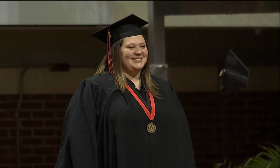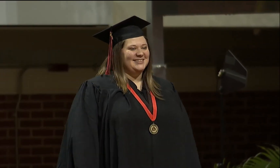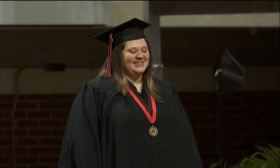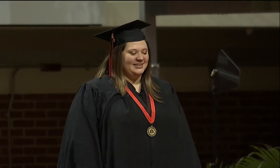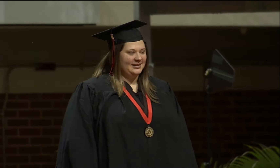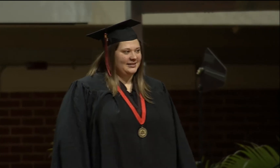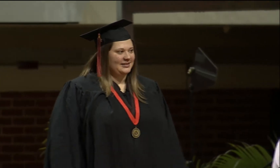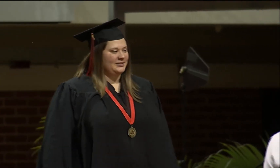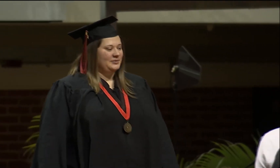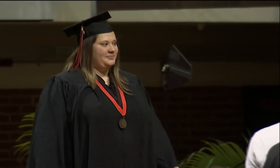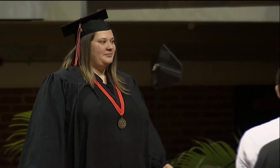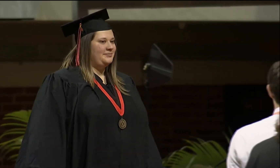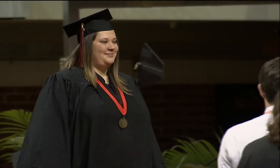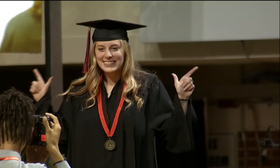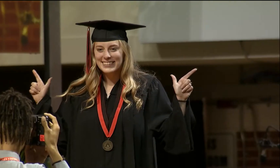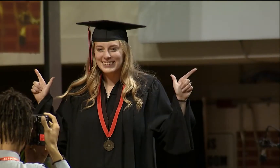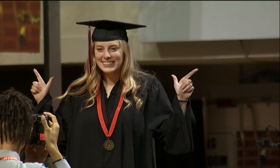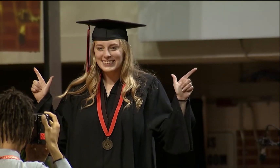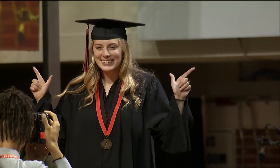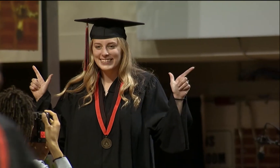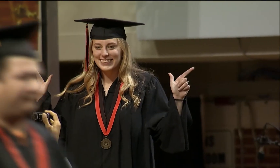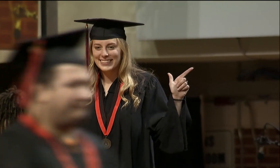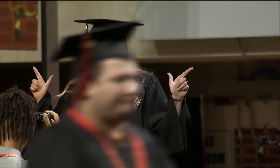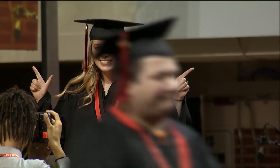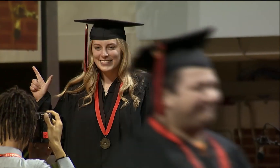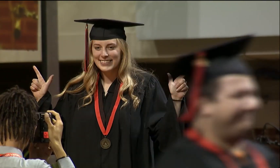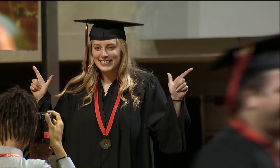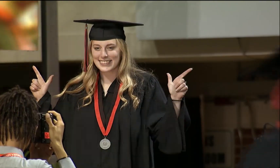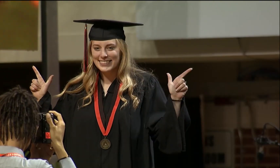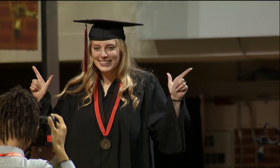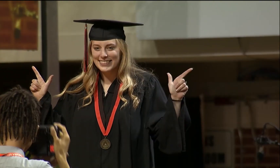Amy Ruth Greenley.